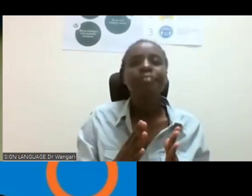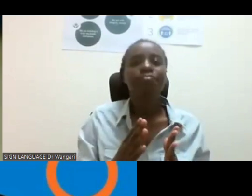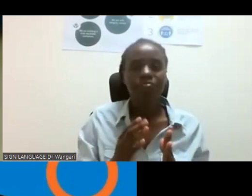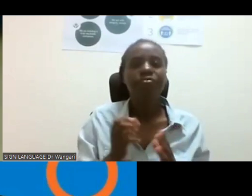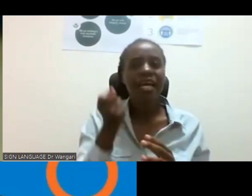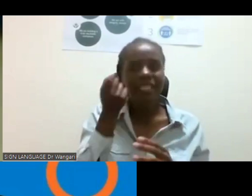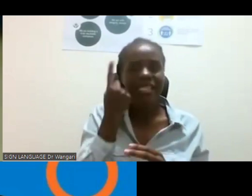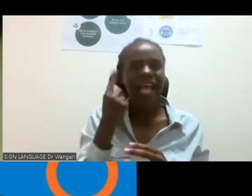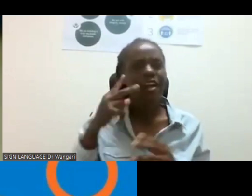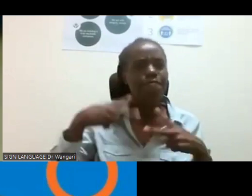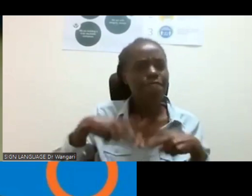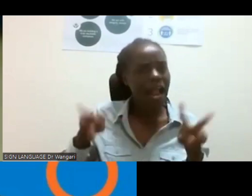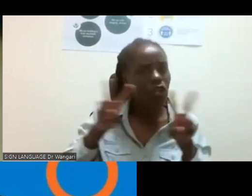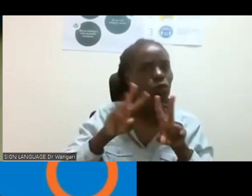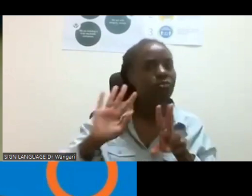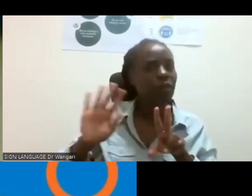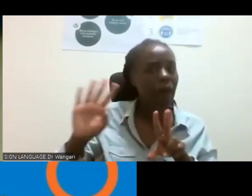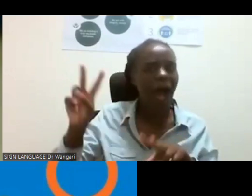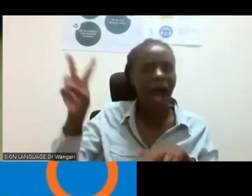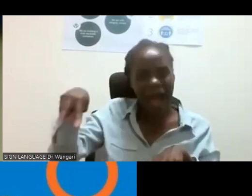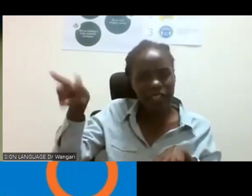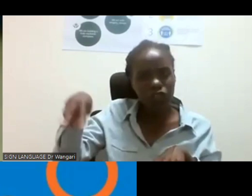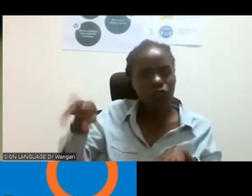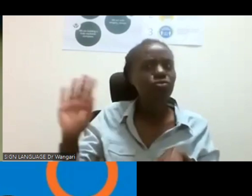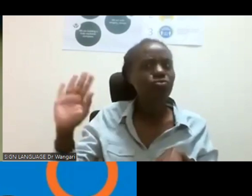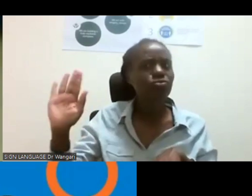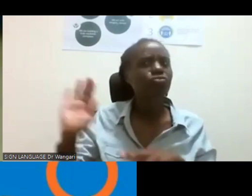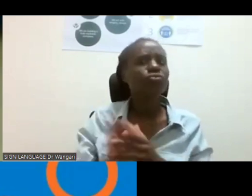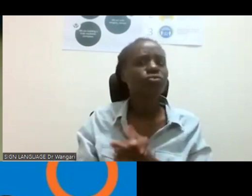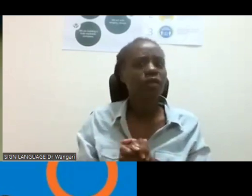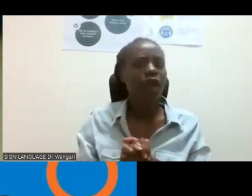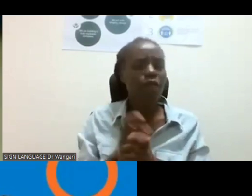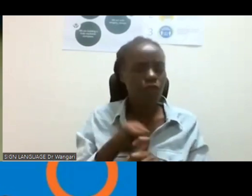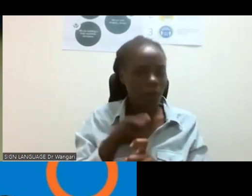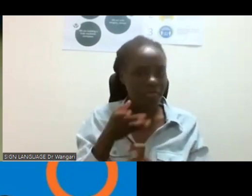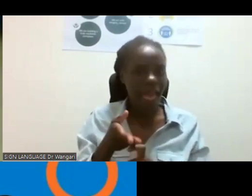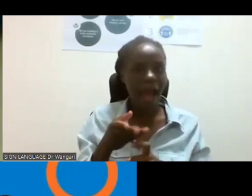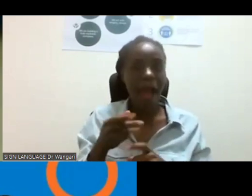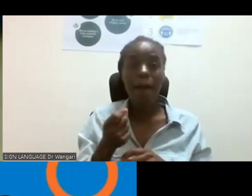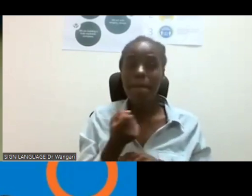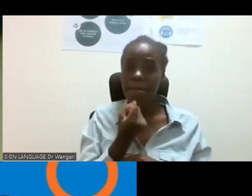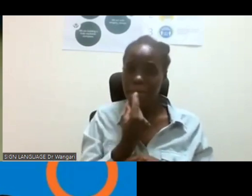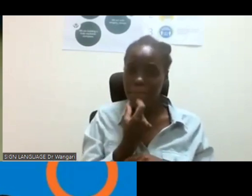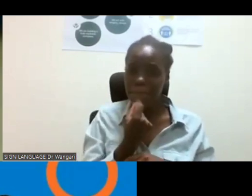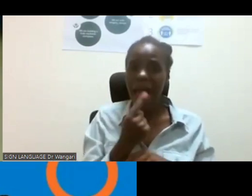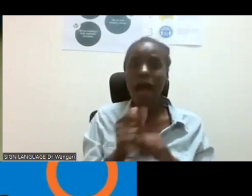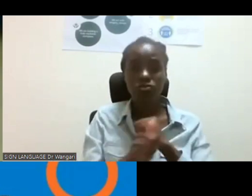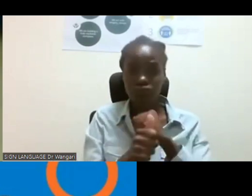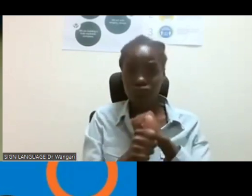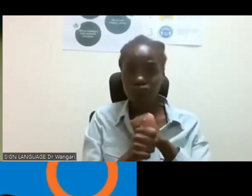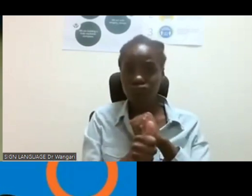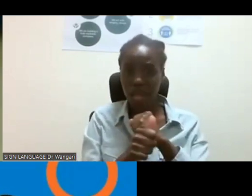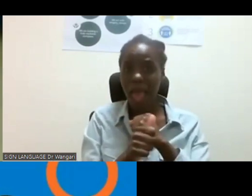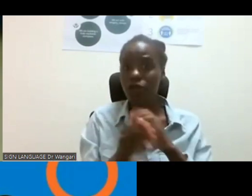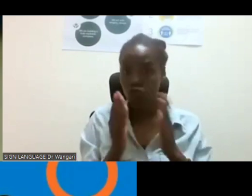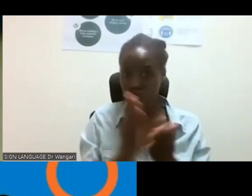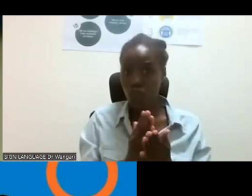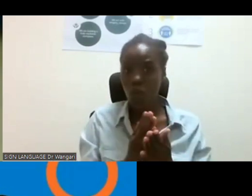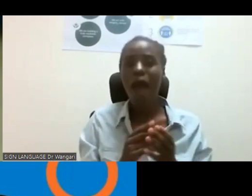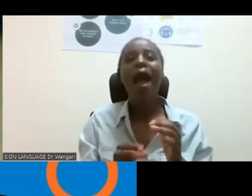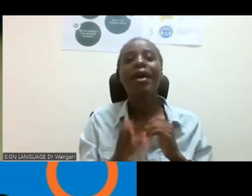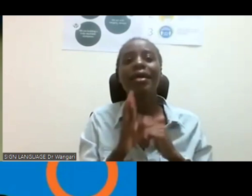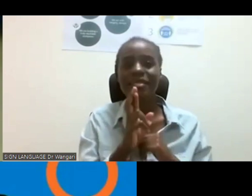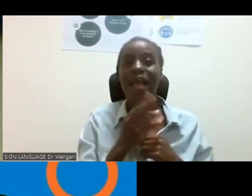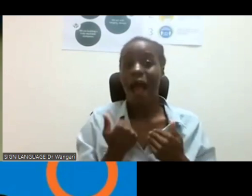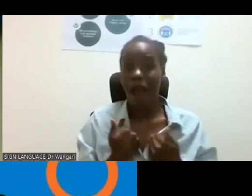may bring, what attitudes they may bring. Because as we know, there is medicalization. And we also know that a lot of health workers are supportive of FGM. They come